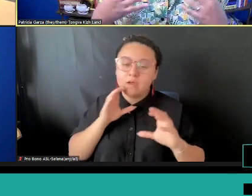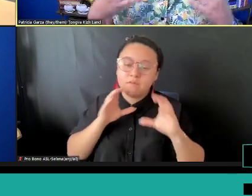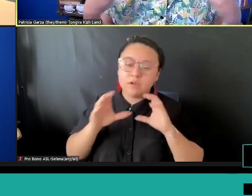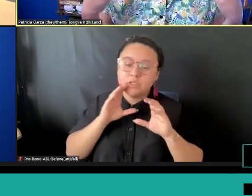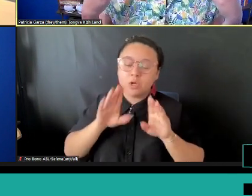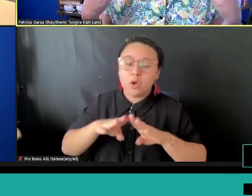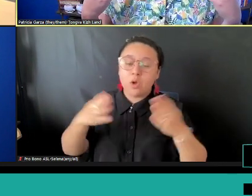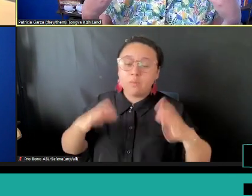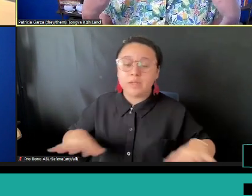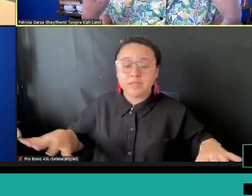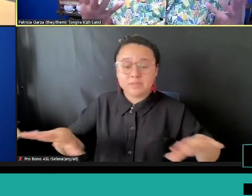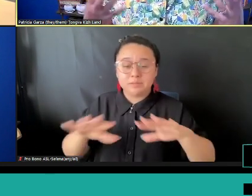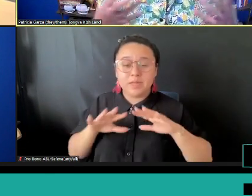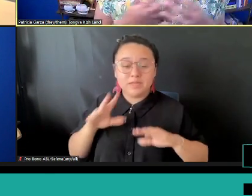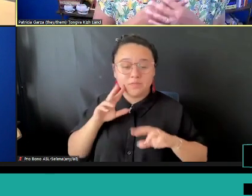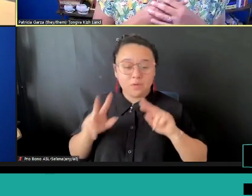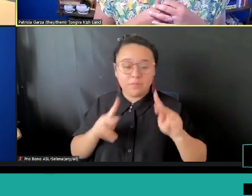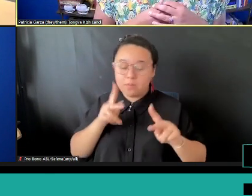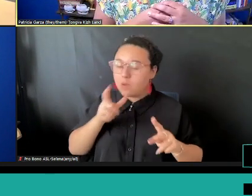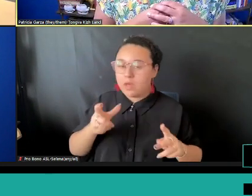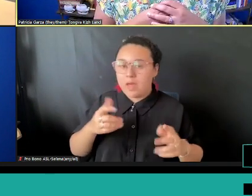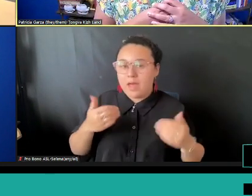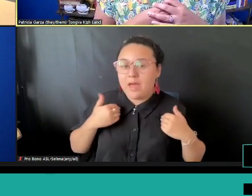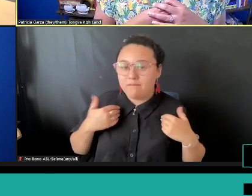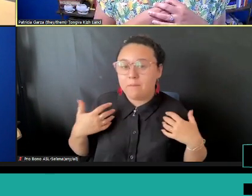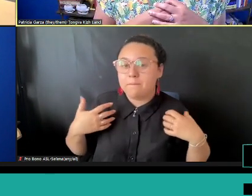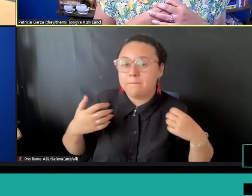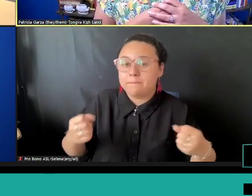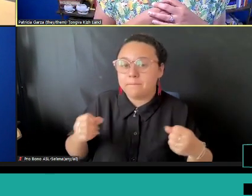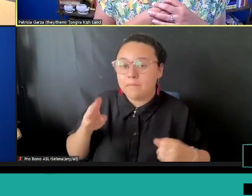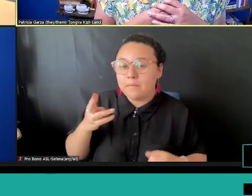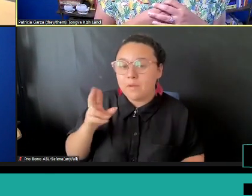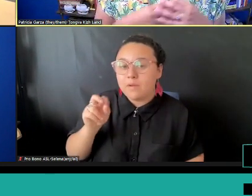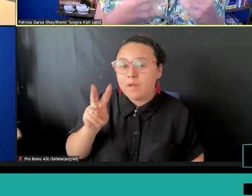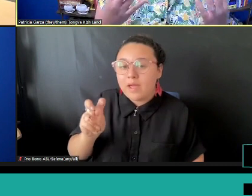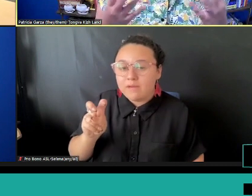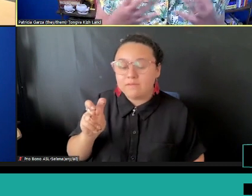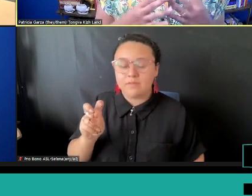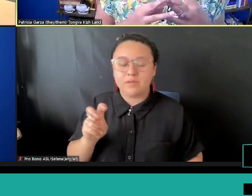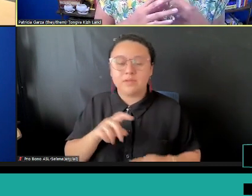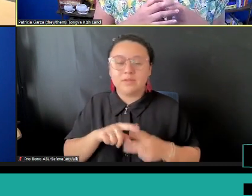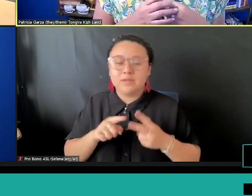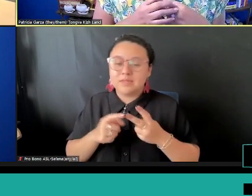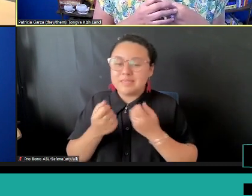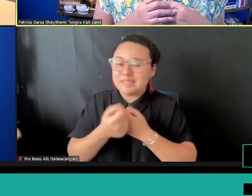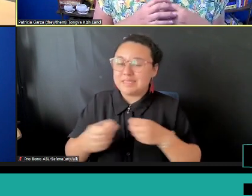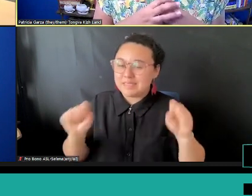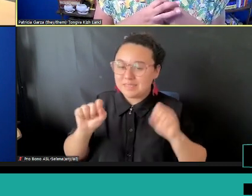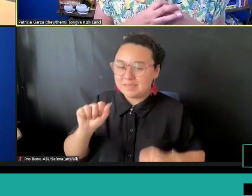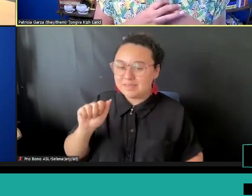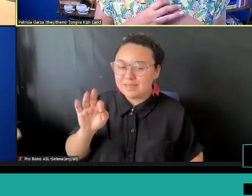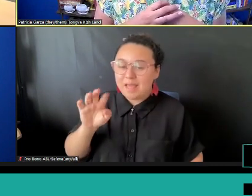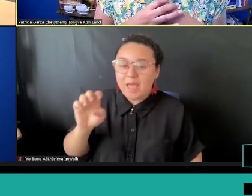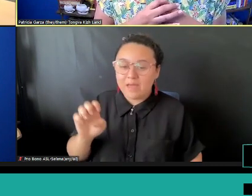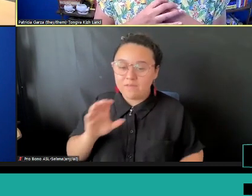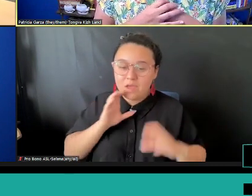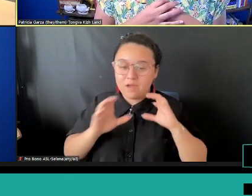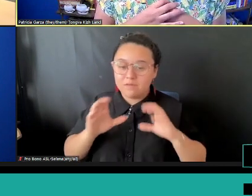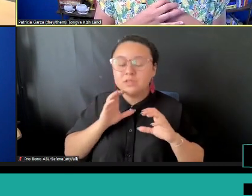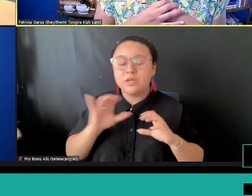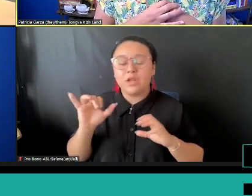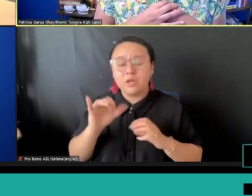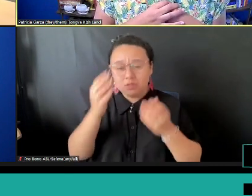have brave and safe conversations about these type of things, but also to say, you actually don't need to